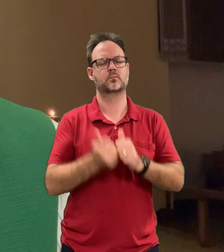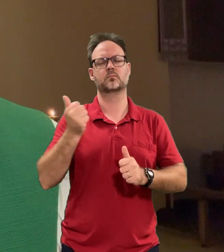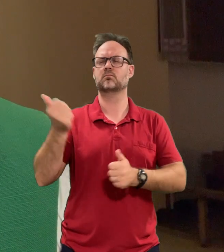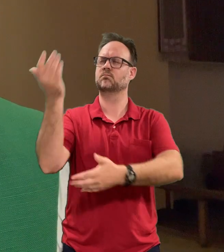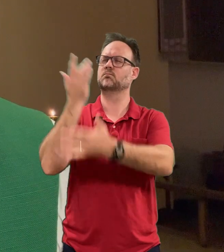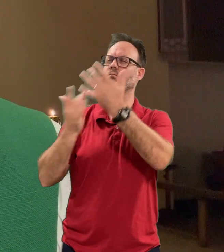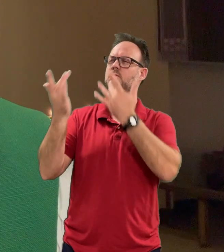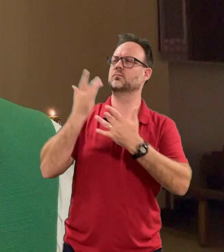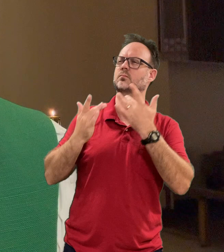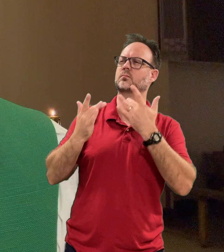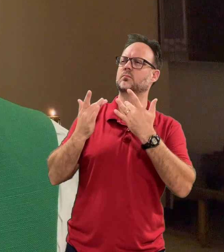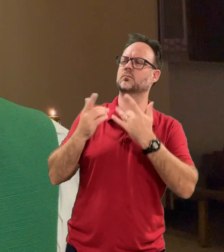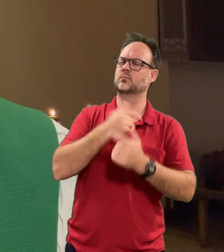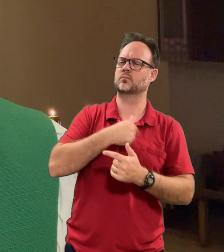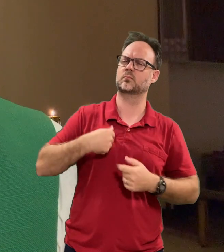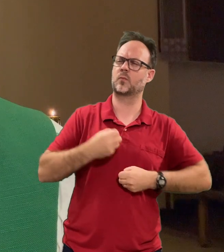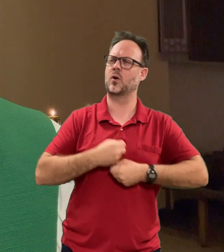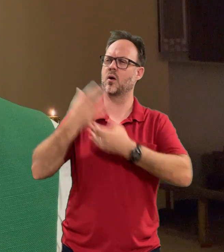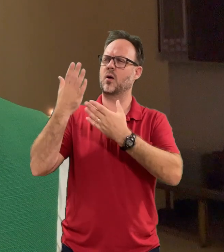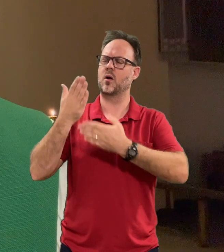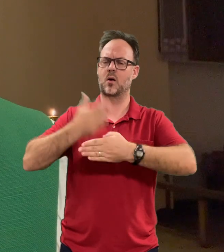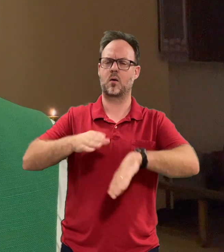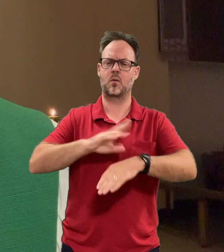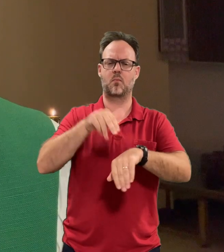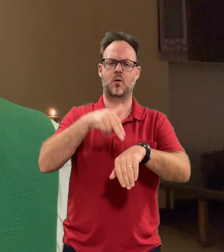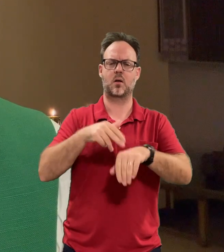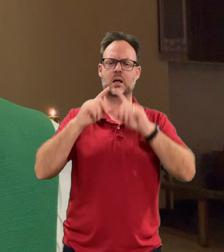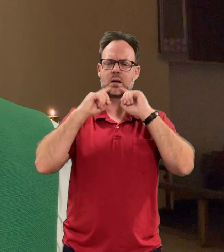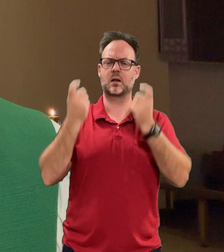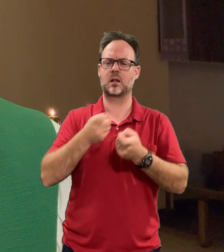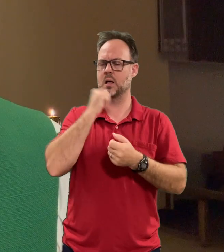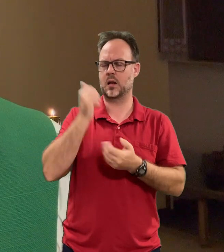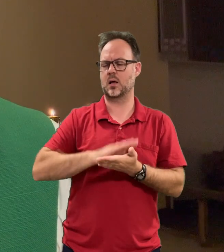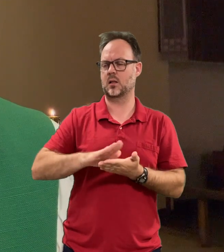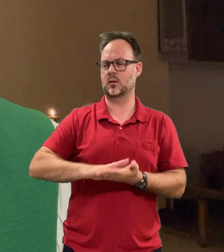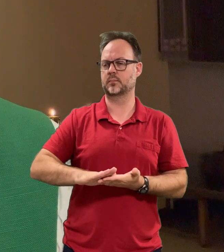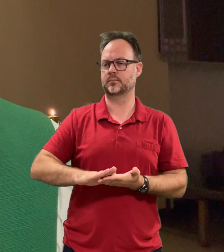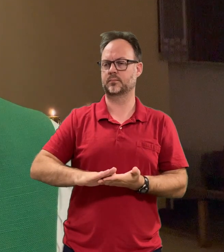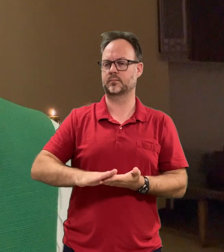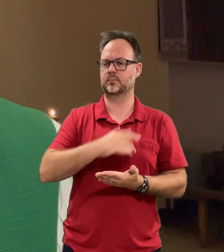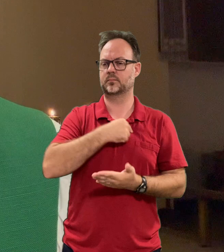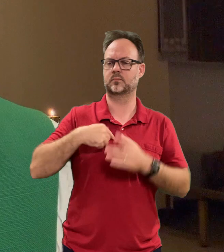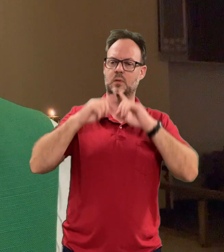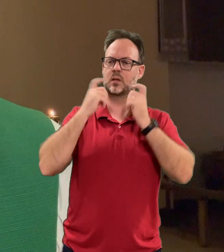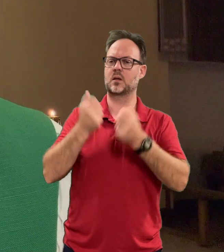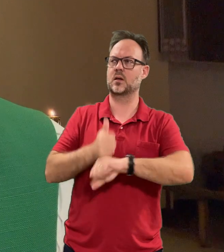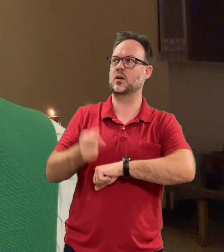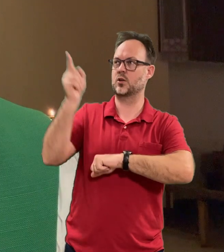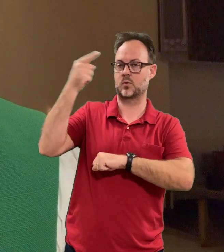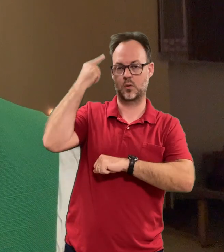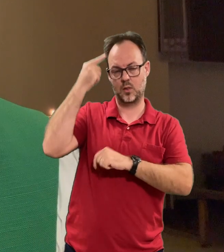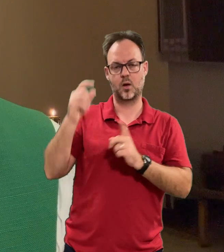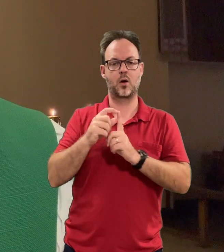Most merciful God, we confess that we are by nature sinful and unclean. We have sinned against